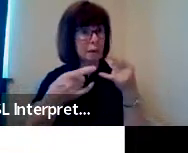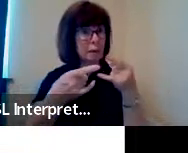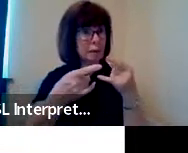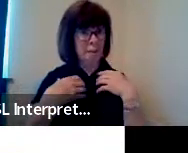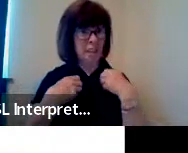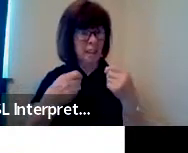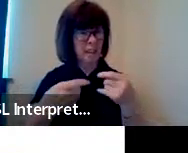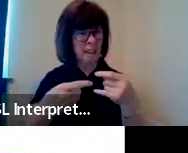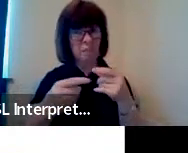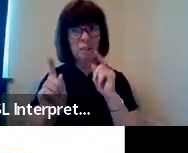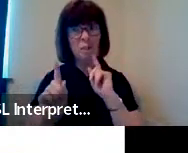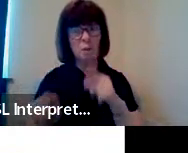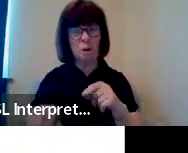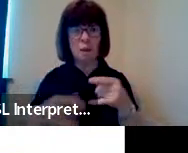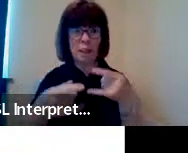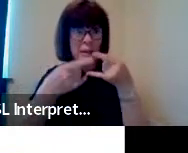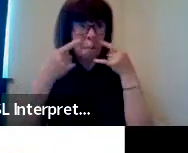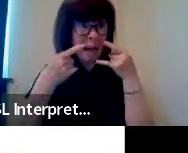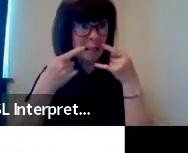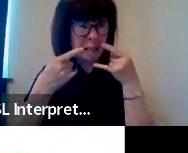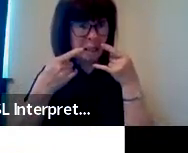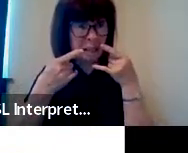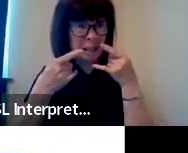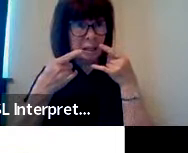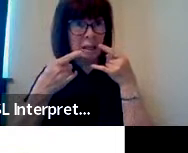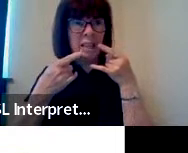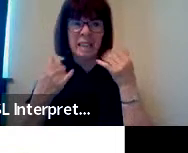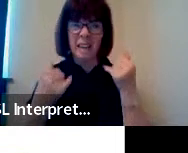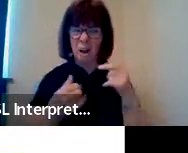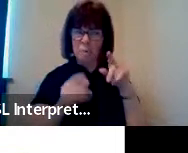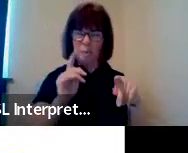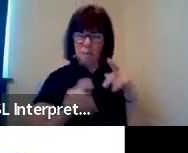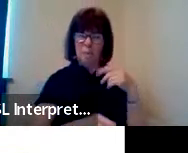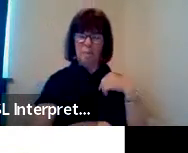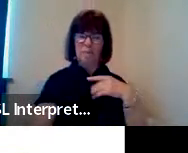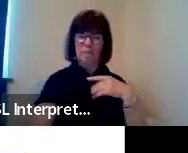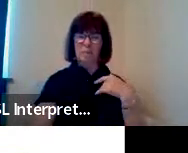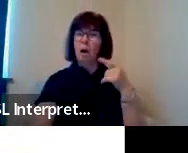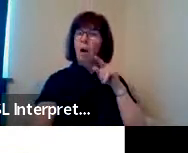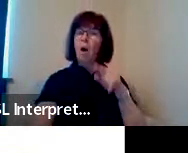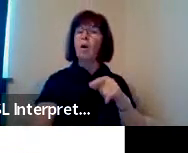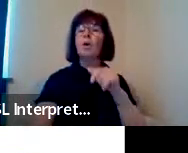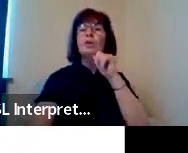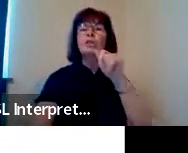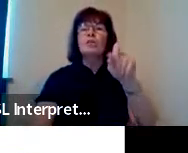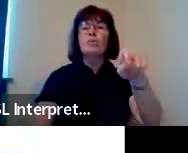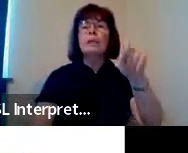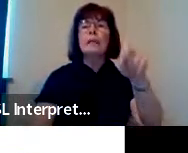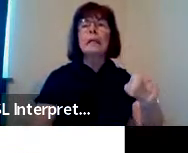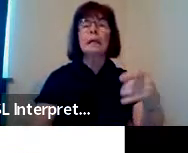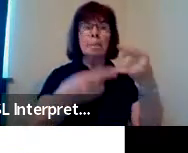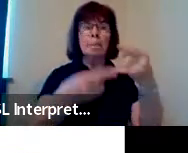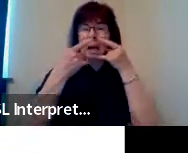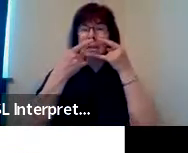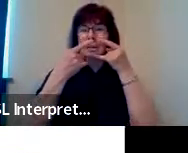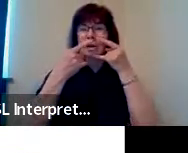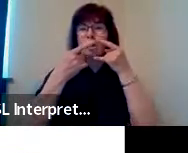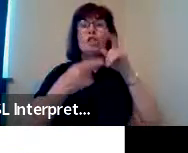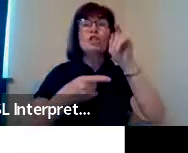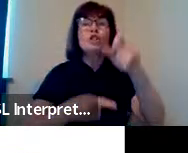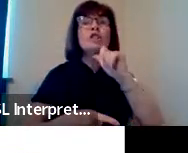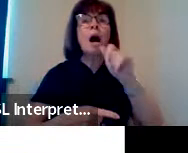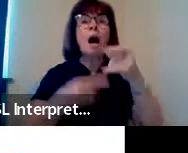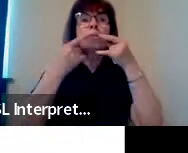be interpreted as you don't need to wear a mask and you shouldn't wear a mask. And that is not what we're